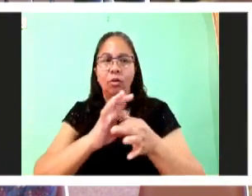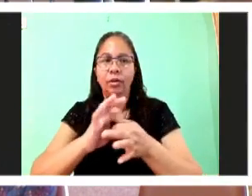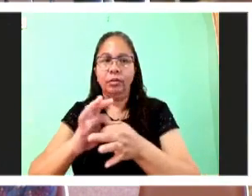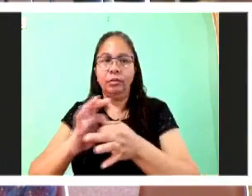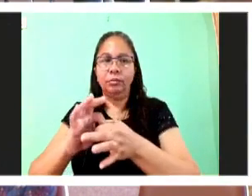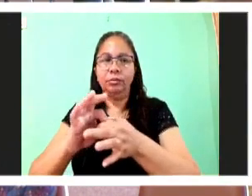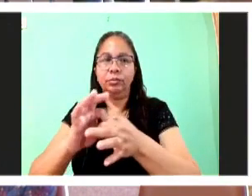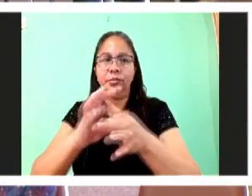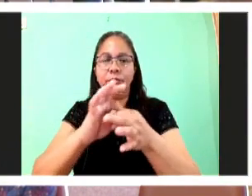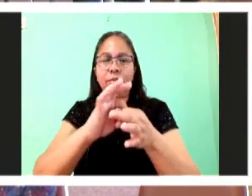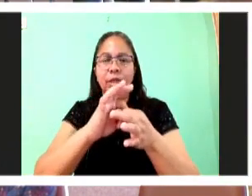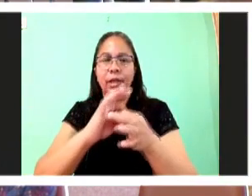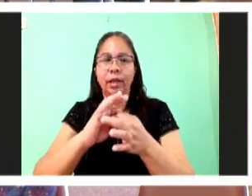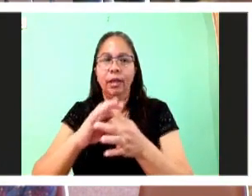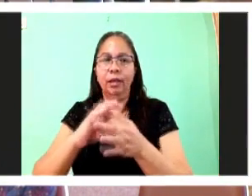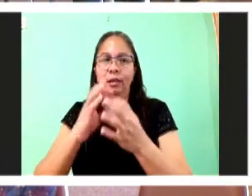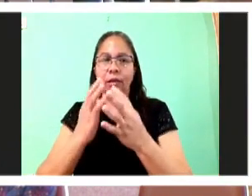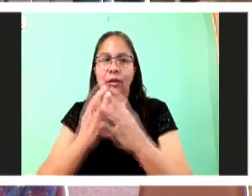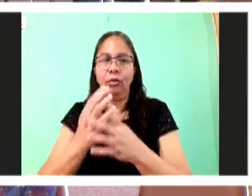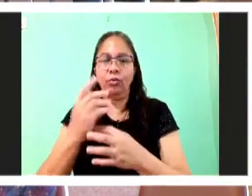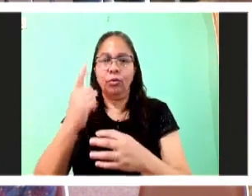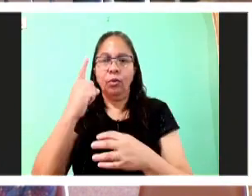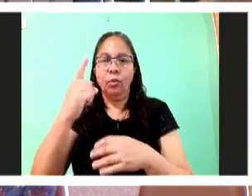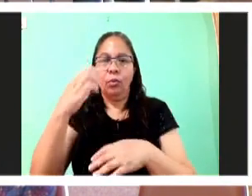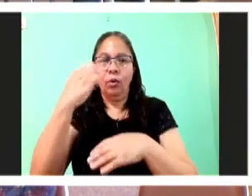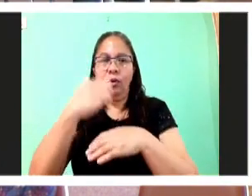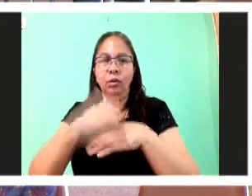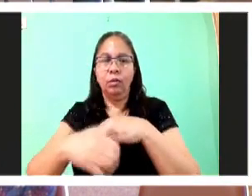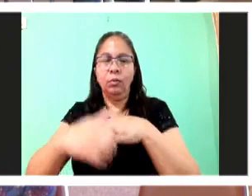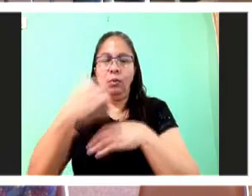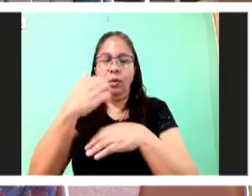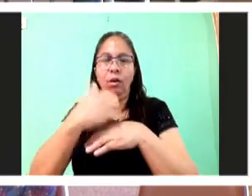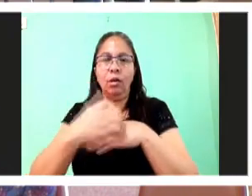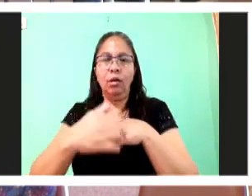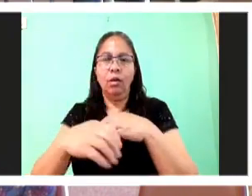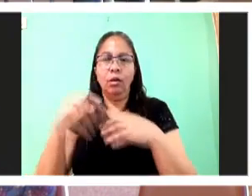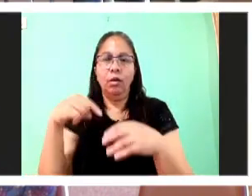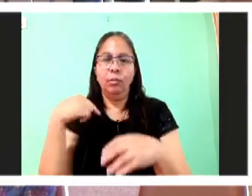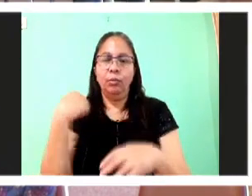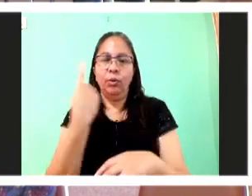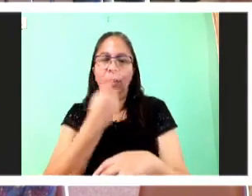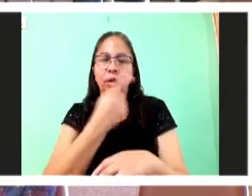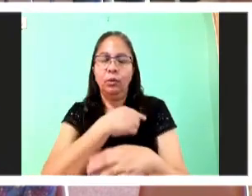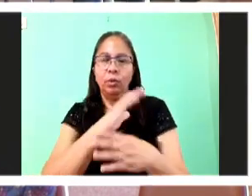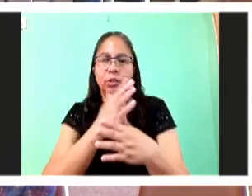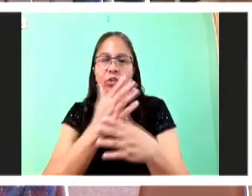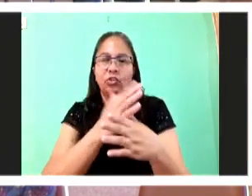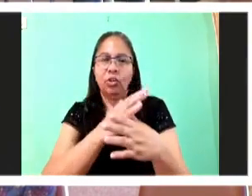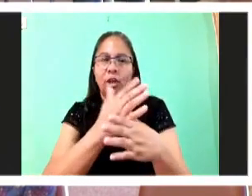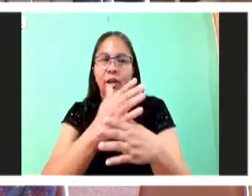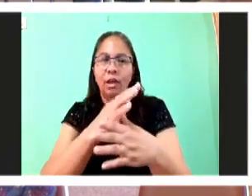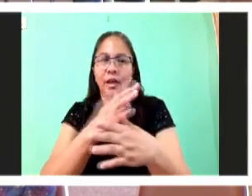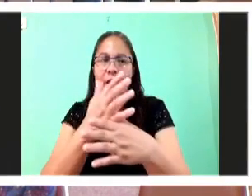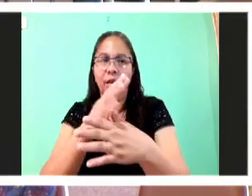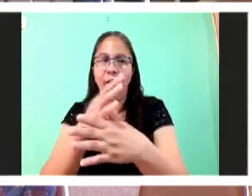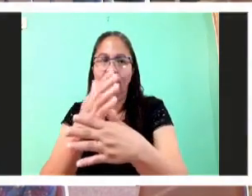Joined together by the one bread we